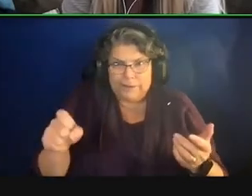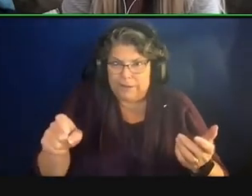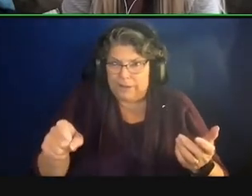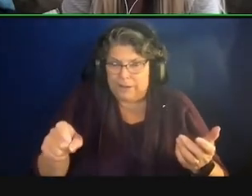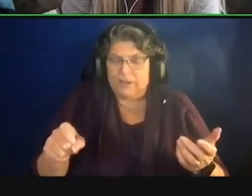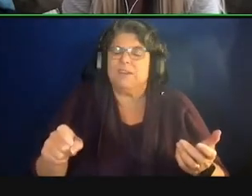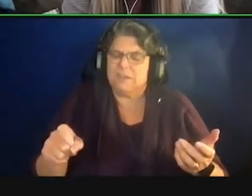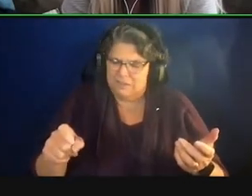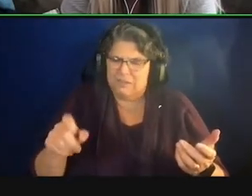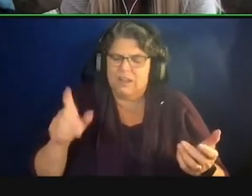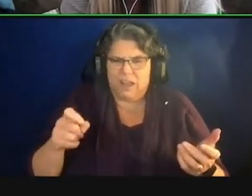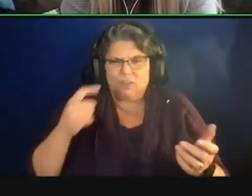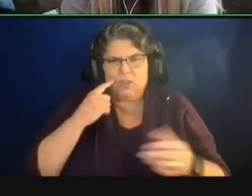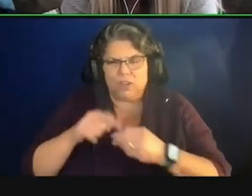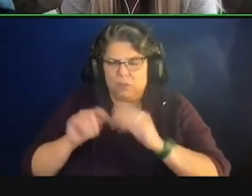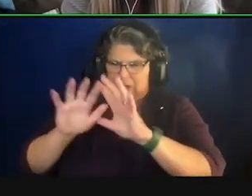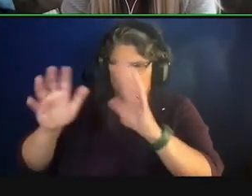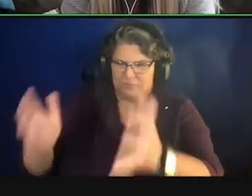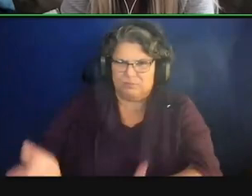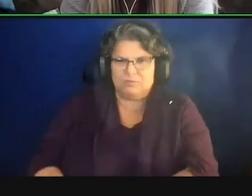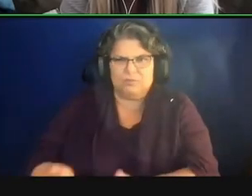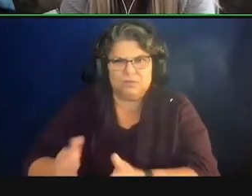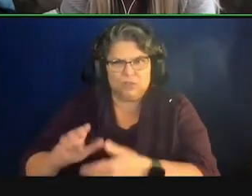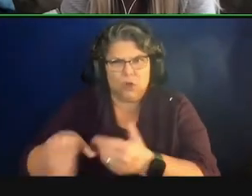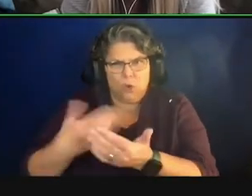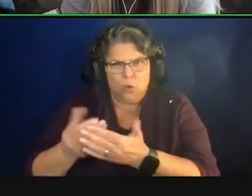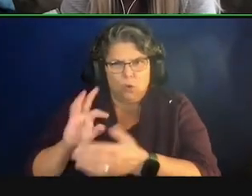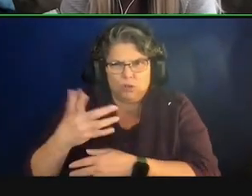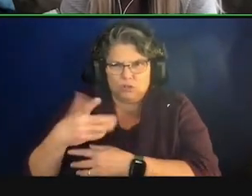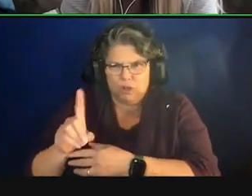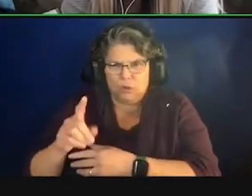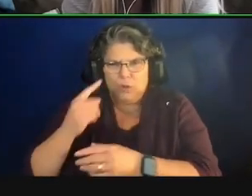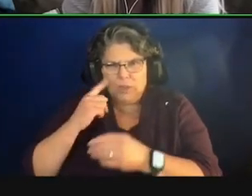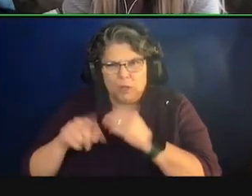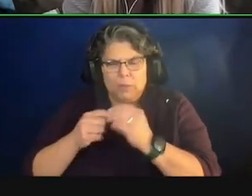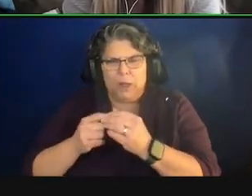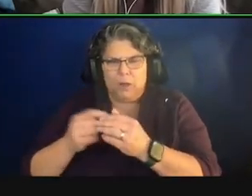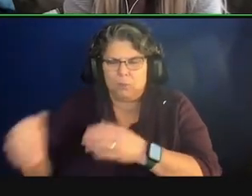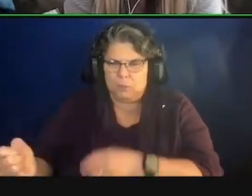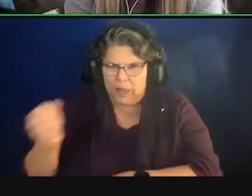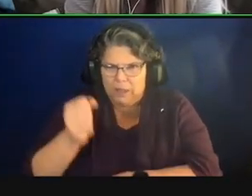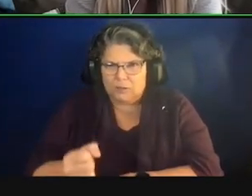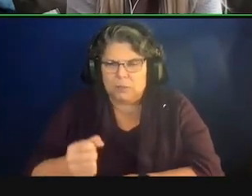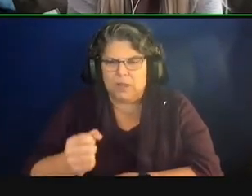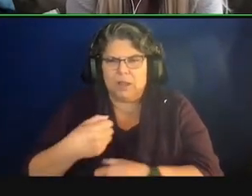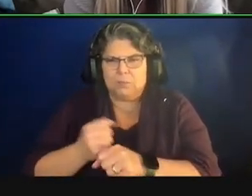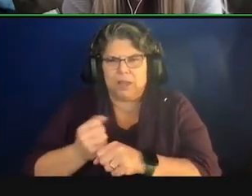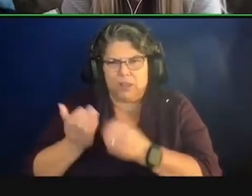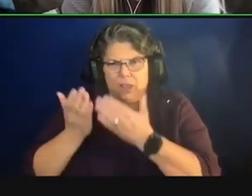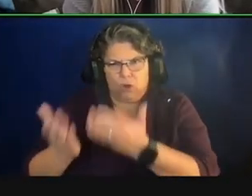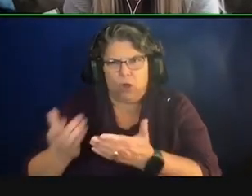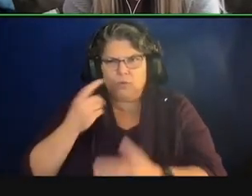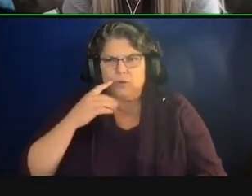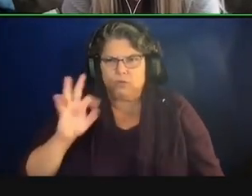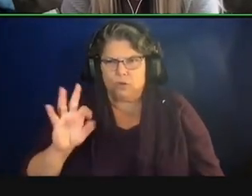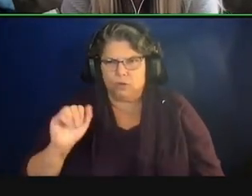always have to consider the whole child when we're talking about placement and when we're making that offer of FAPE.